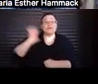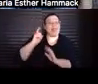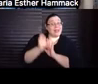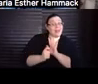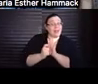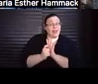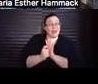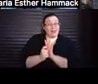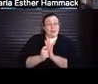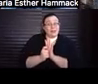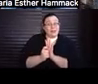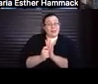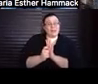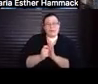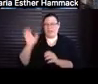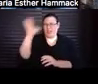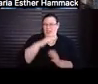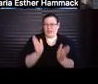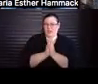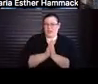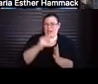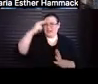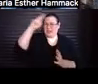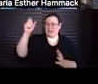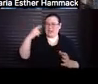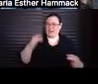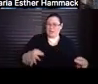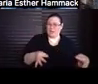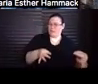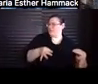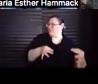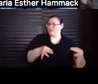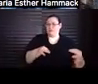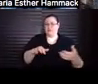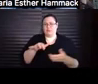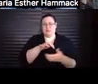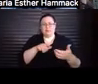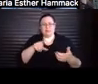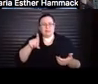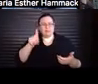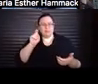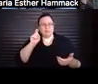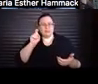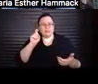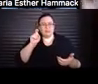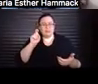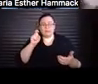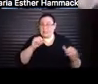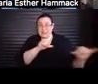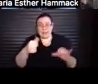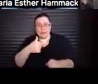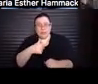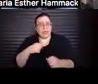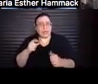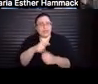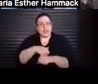at this odd request, the Mexican government was very confused, as I was when I first read this